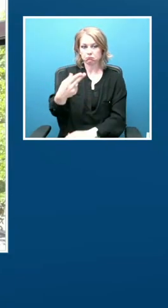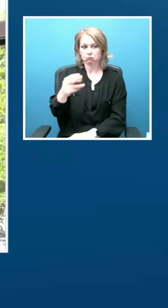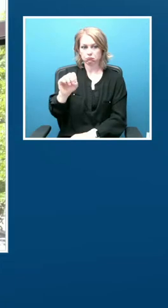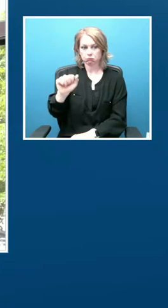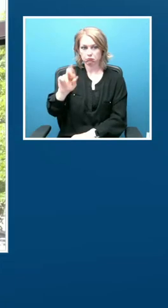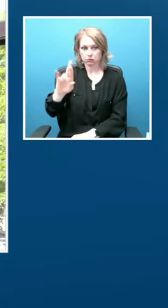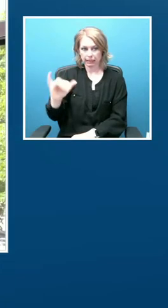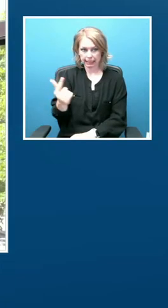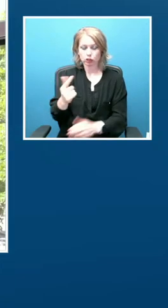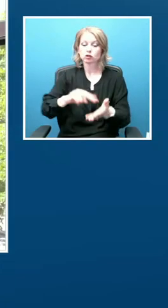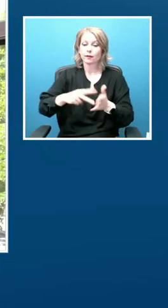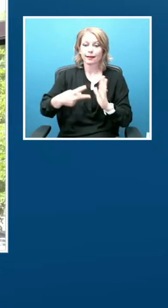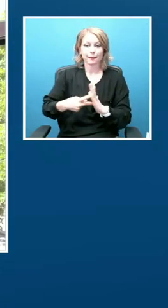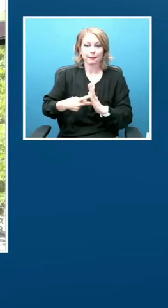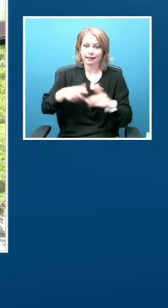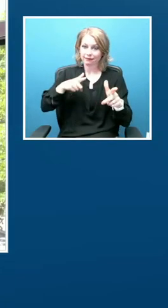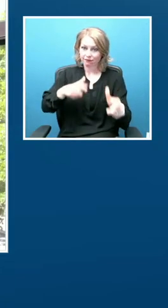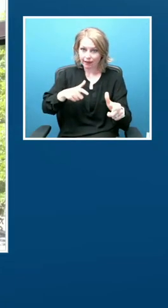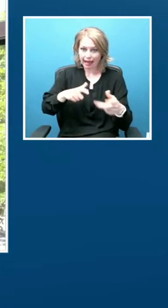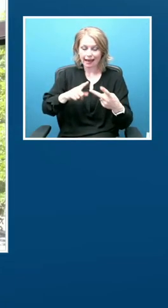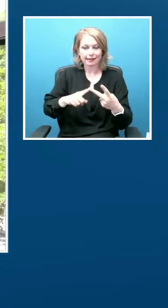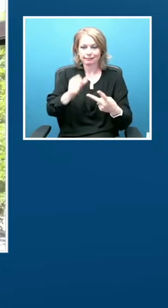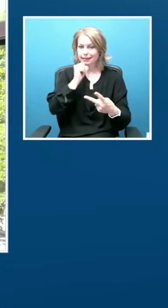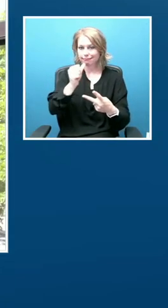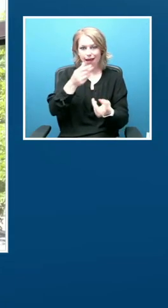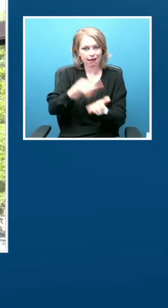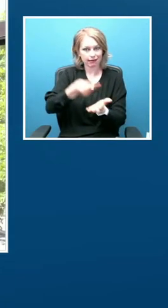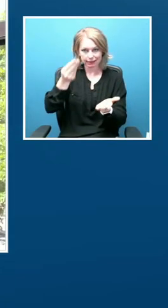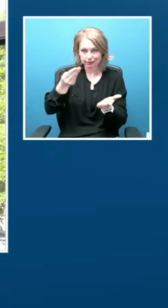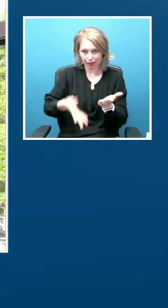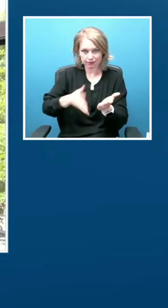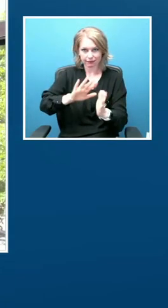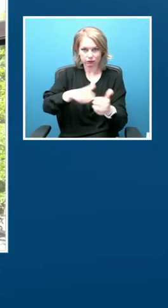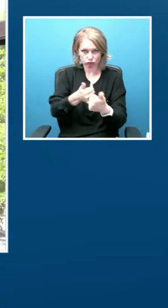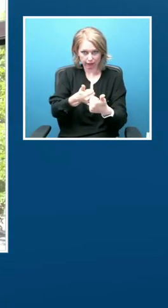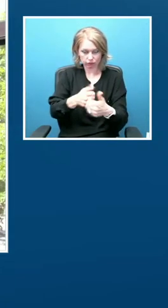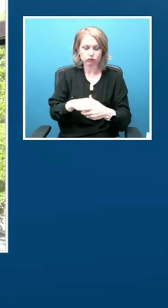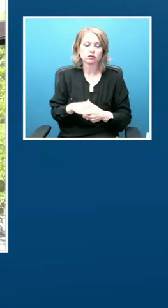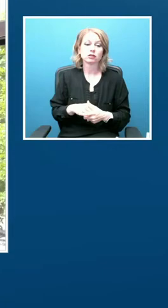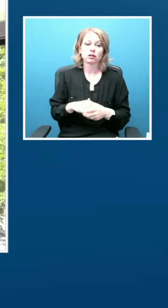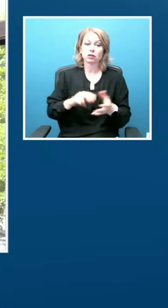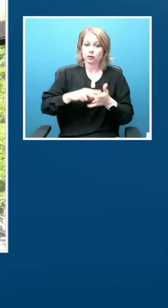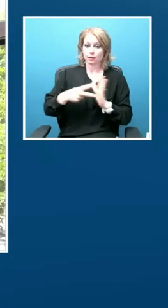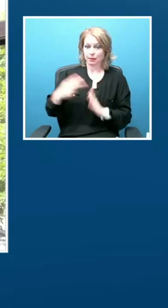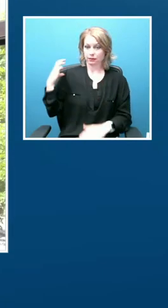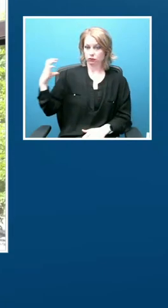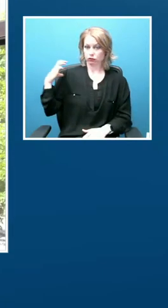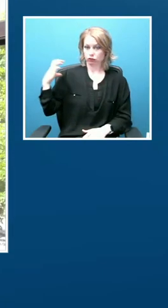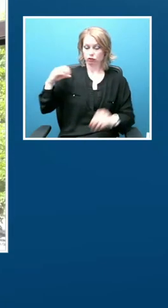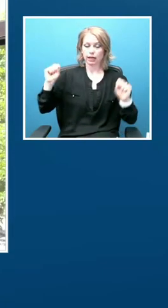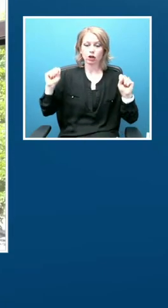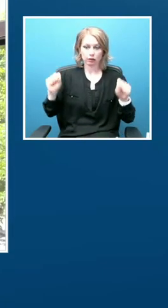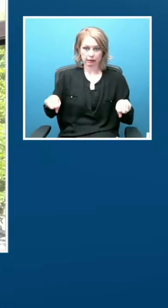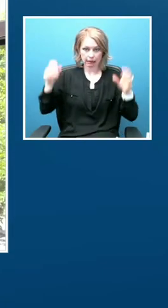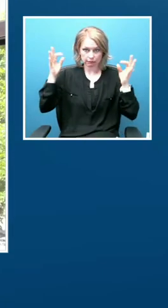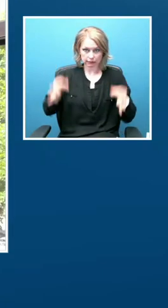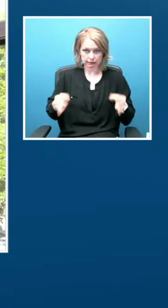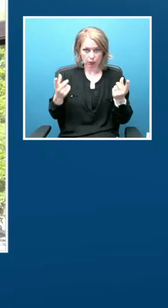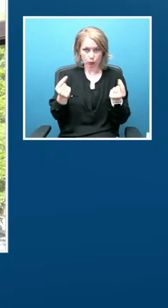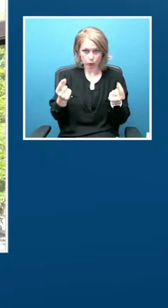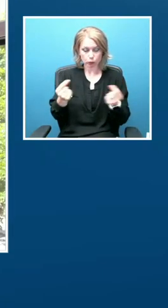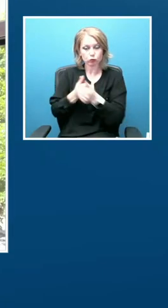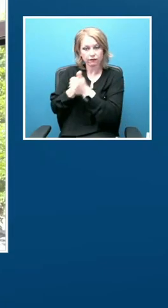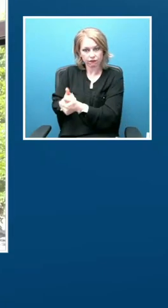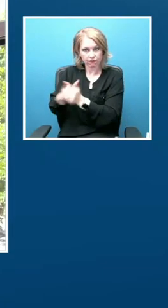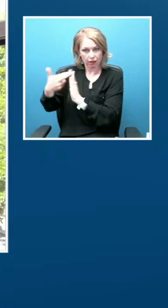inexpensive determination of the challenge. Additionally, the chair may take any action as may be necessary to carry out the committee's rules or to